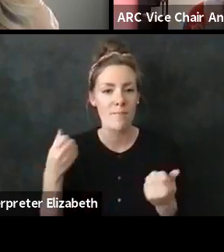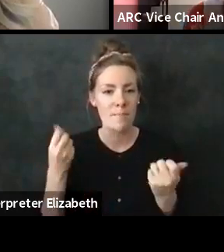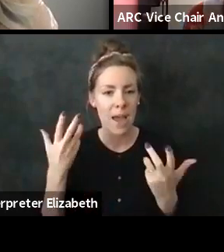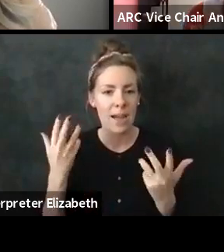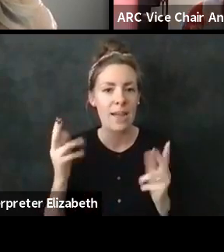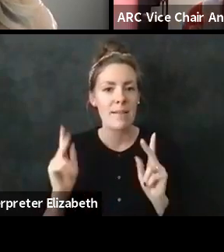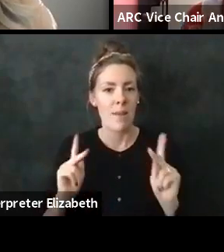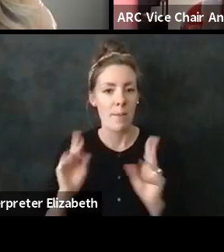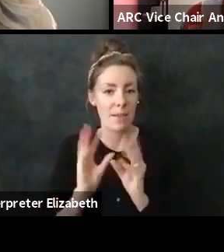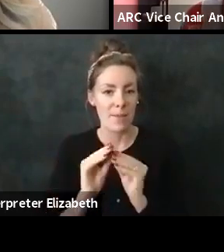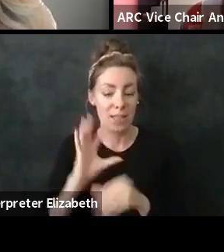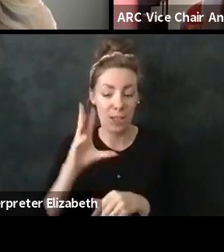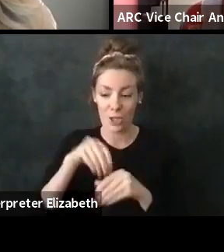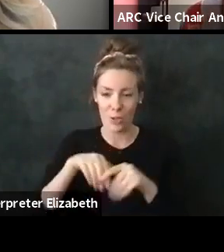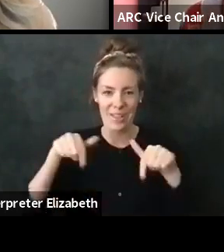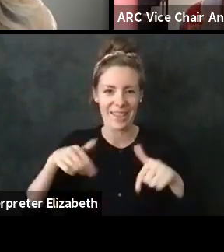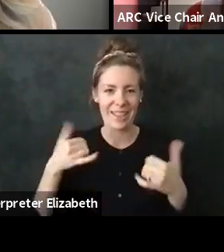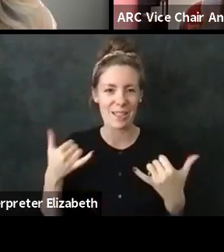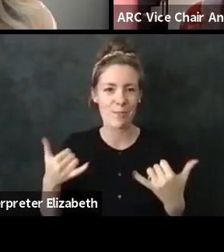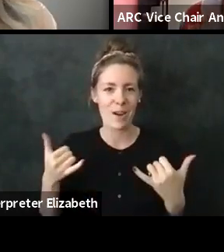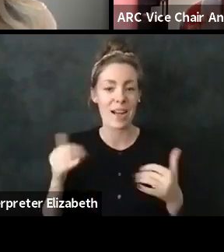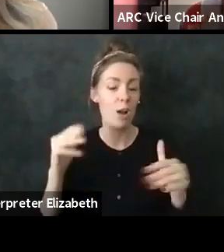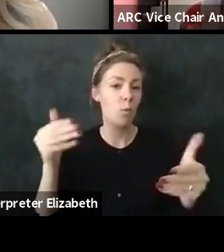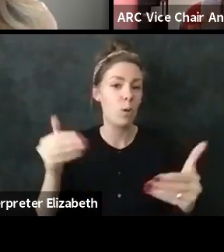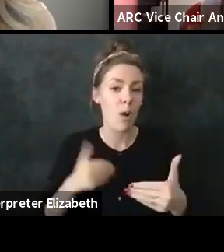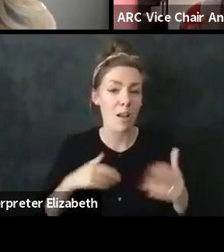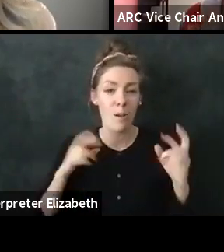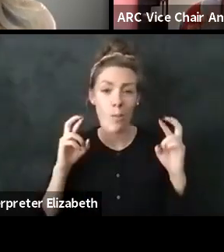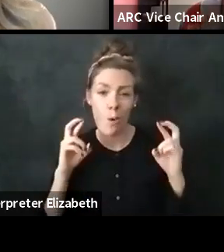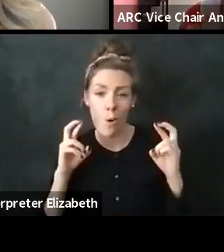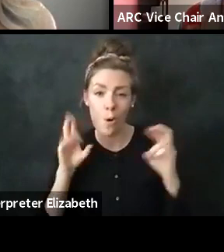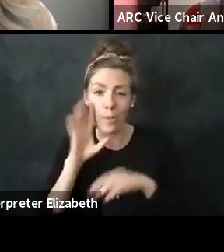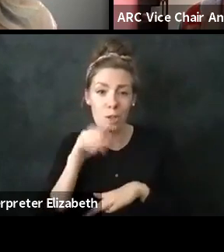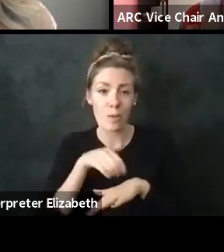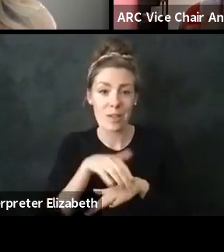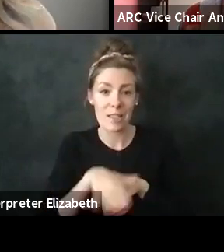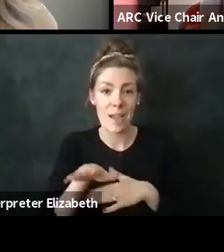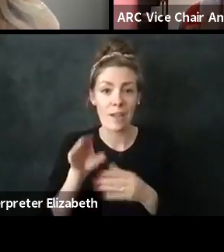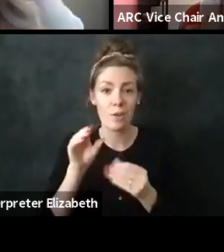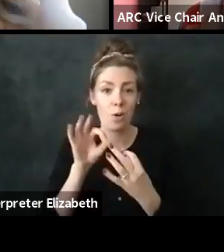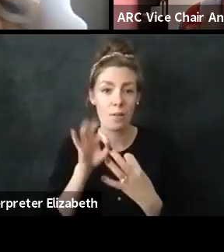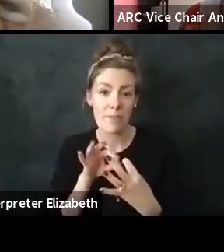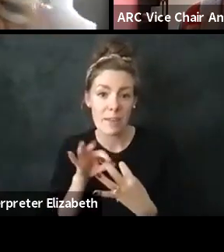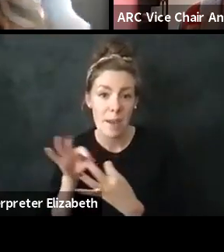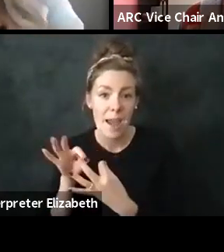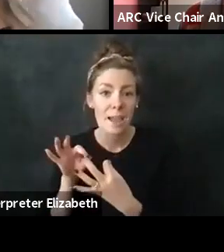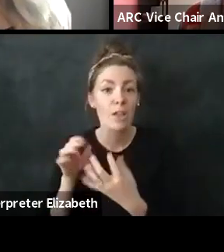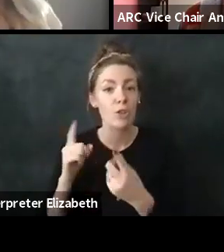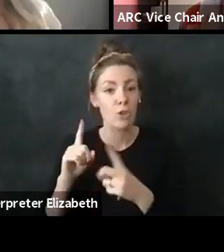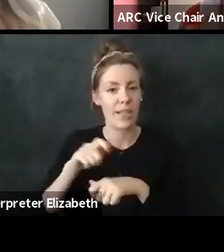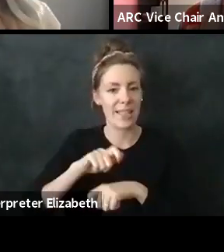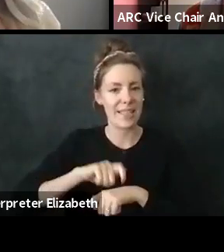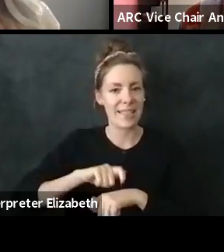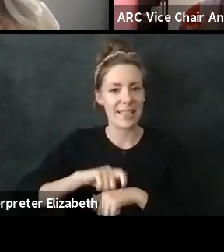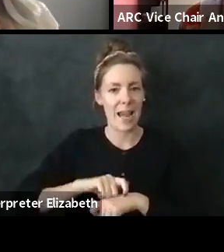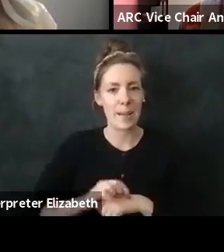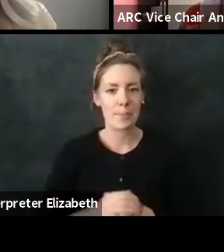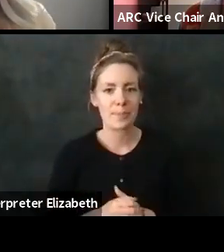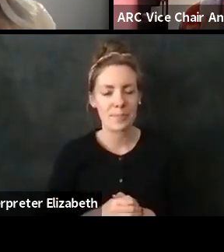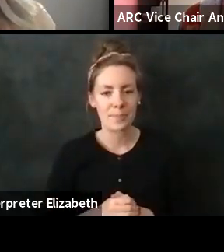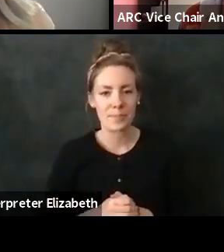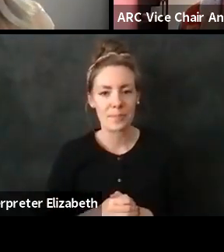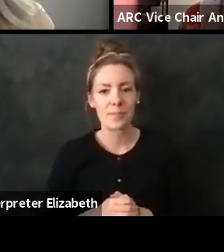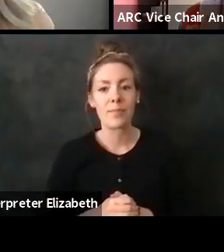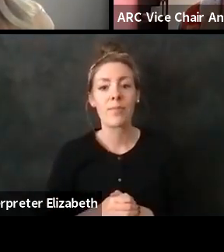including this one, which we are welcome. We're really hoping that you will submit some information and provide some feedback during the course of these meetings. Some